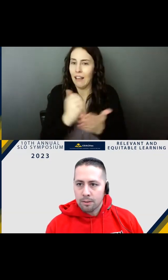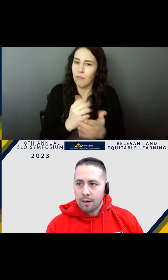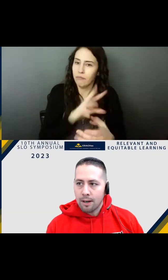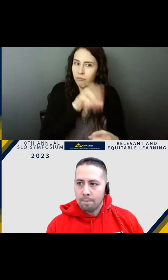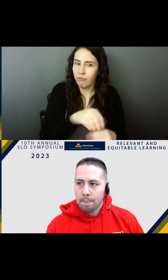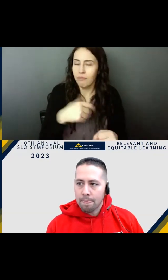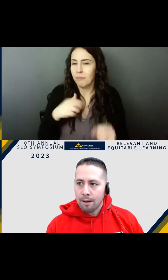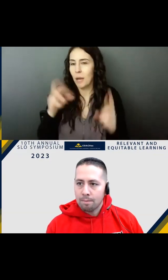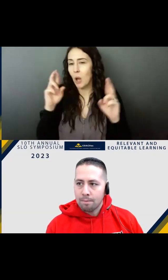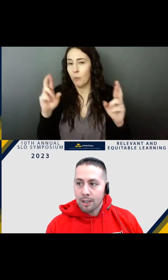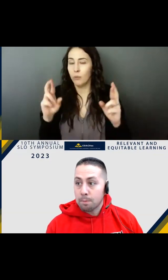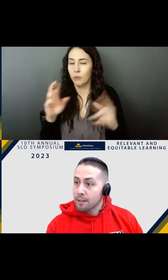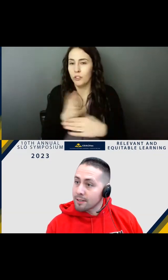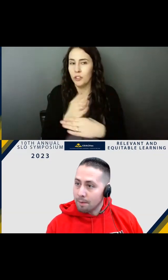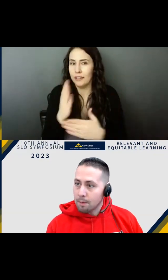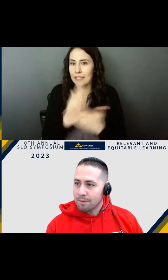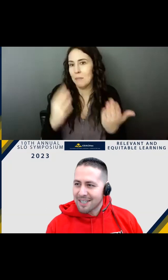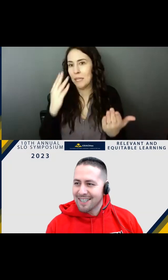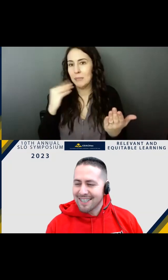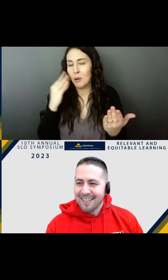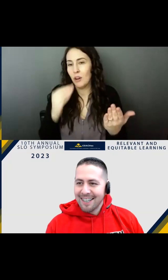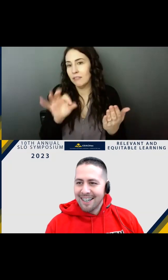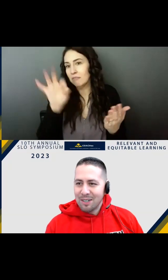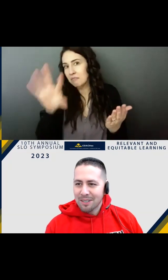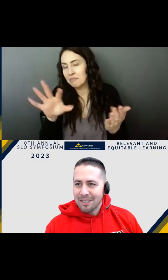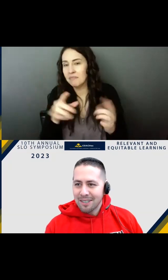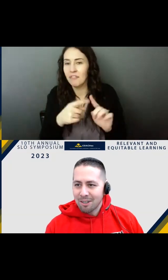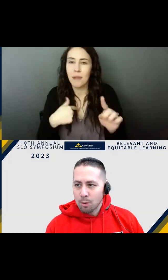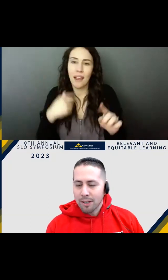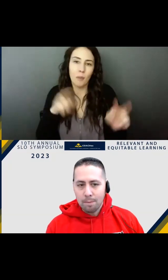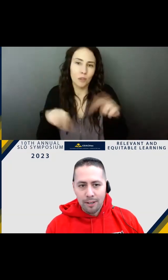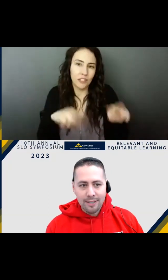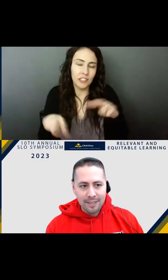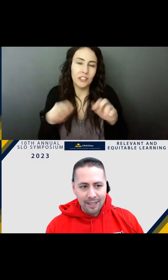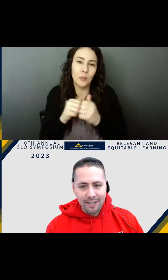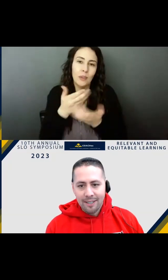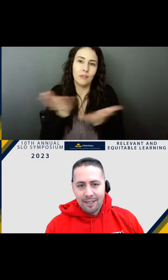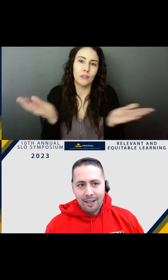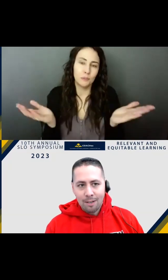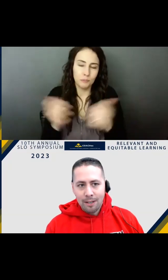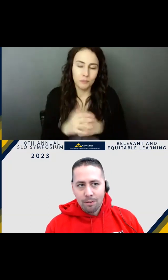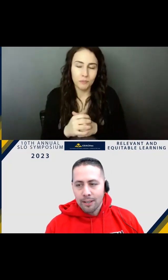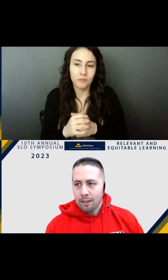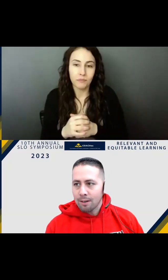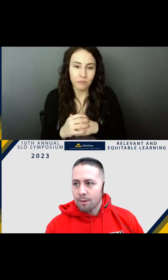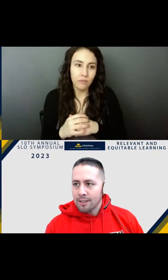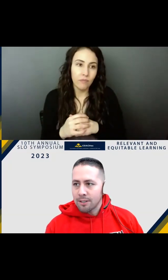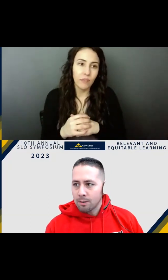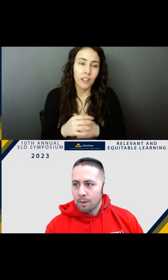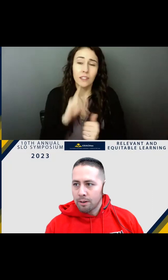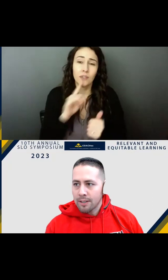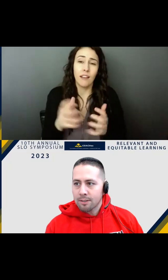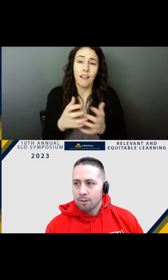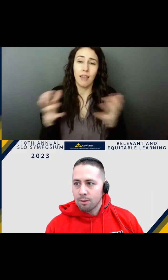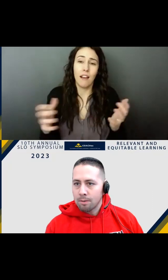some of those experiences and my observations with the group and community today. And really a lot of what I